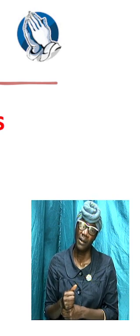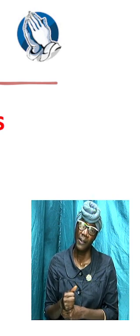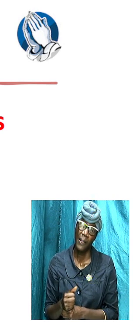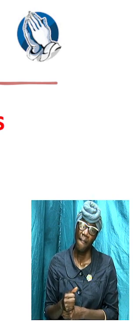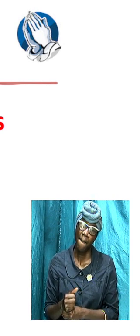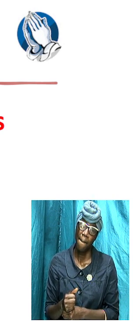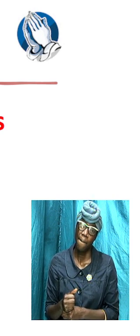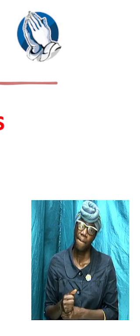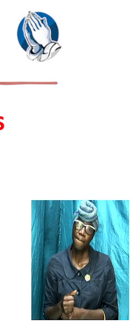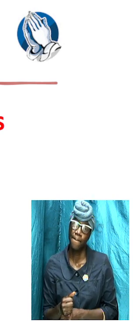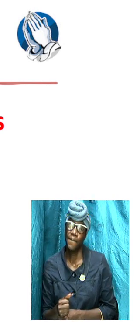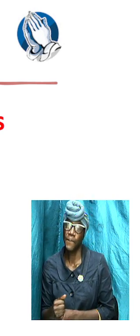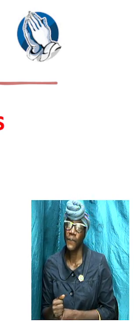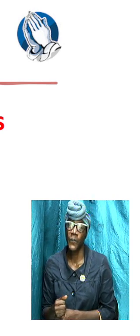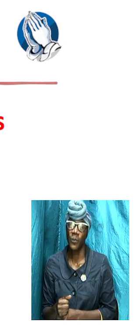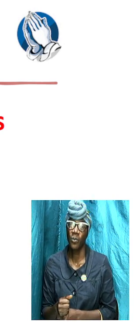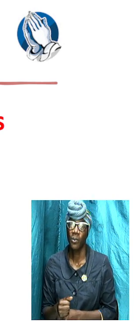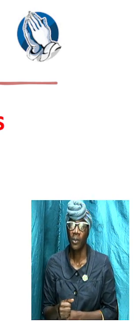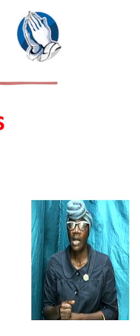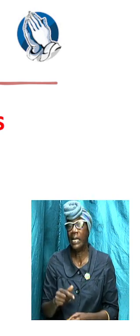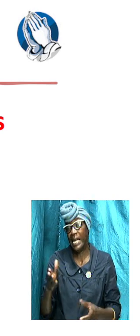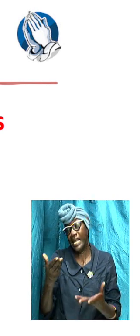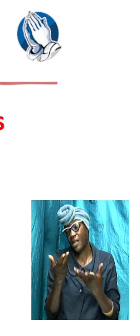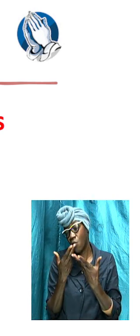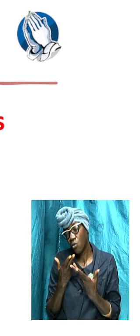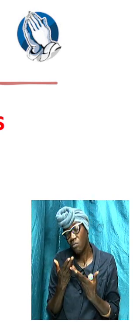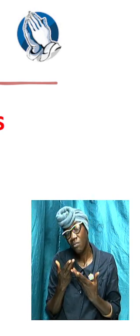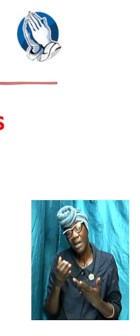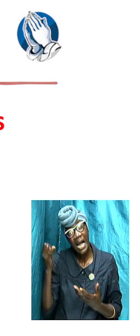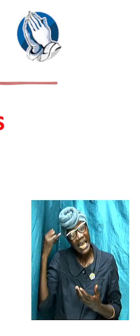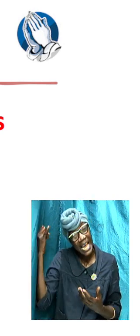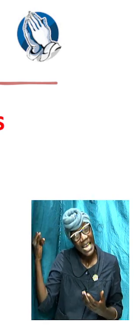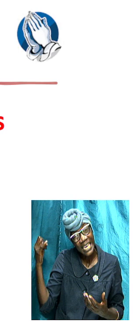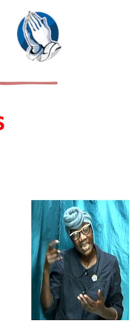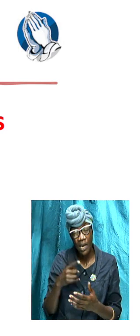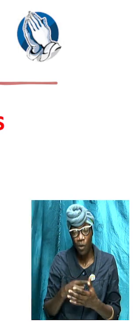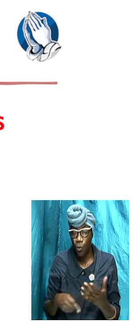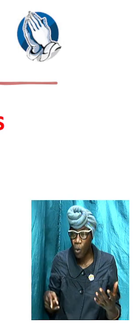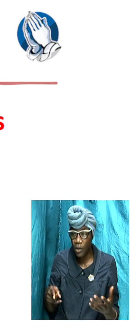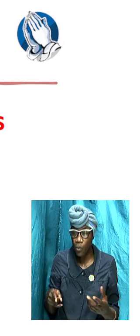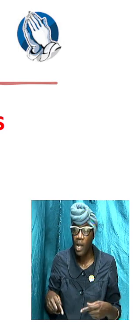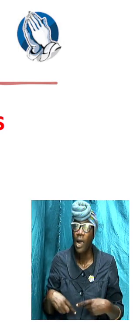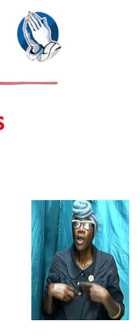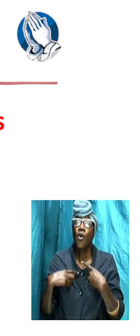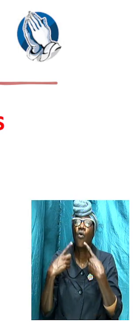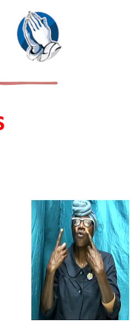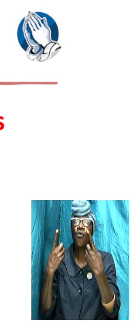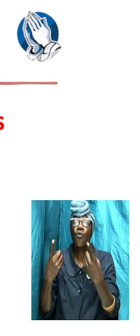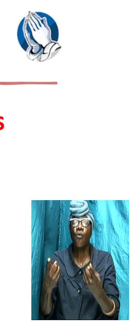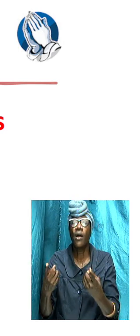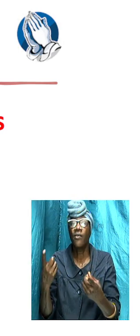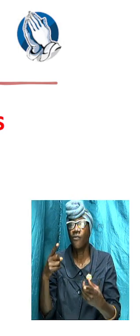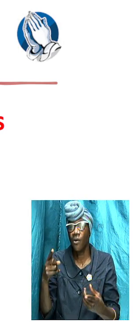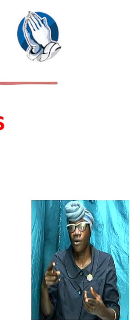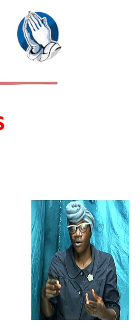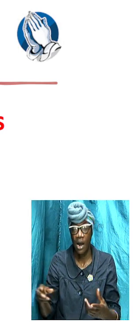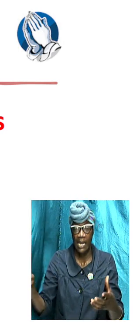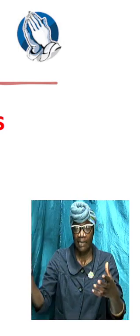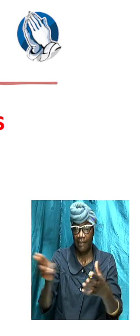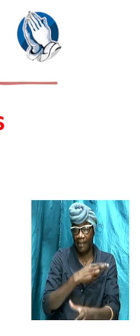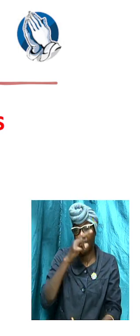them individually so we can get a good idea of some of the things that we are destined for. Amen. 2